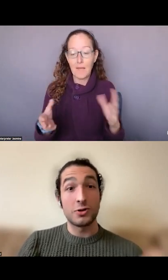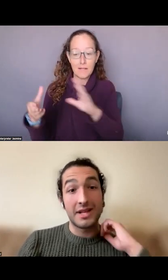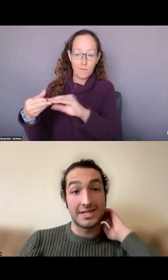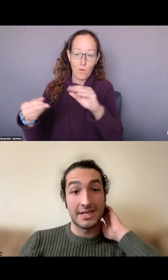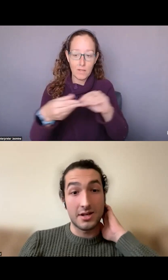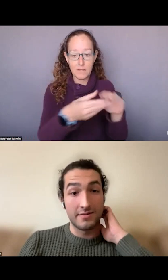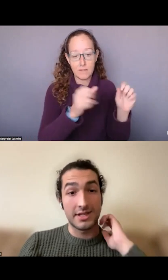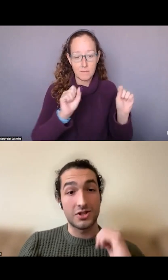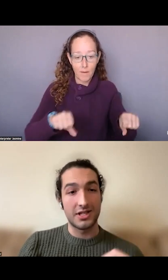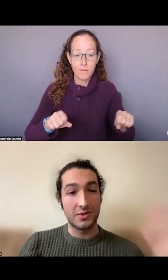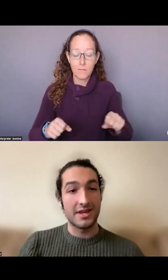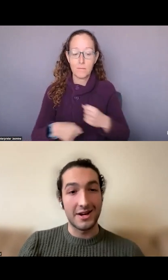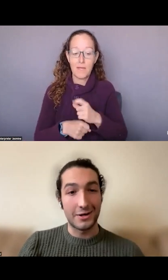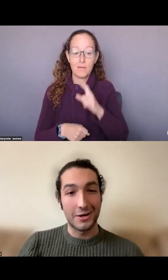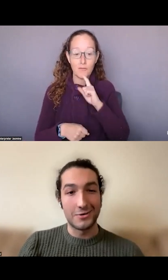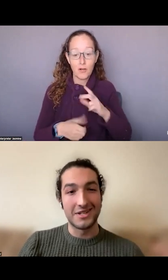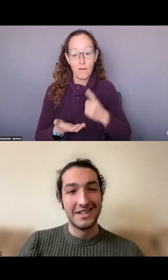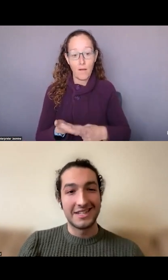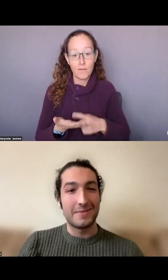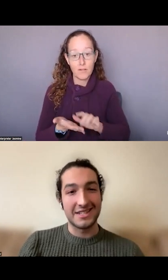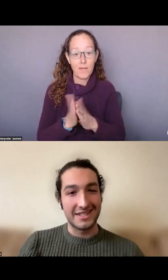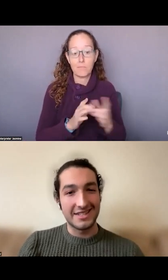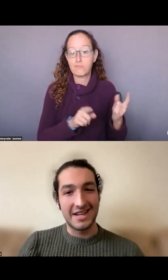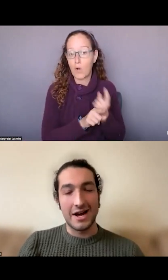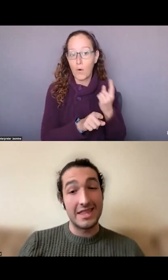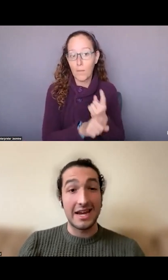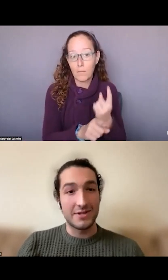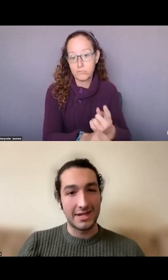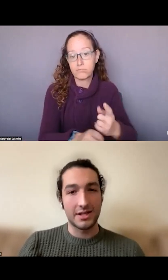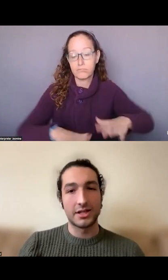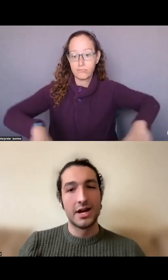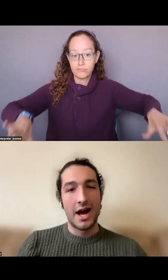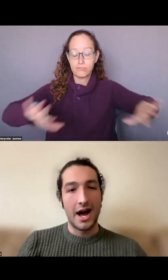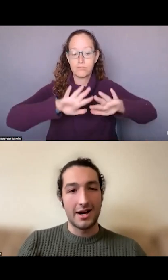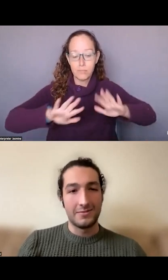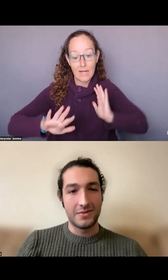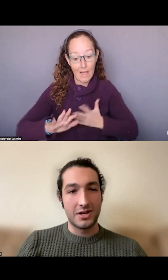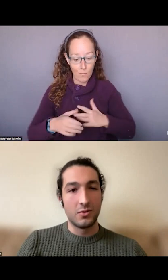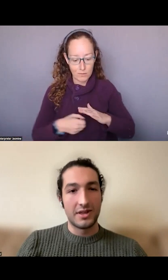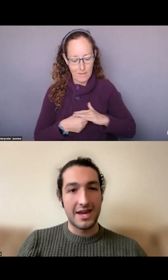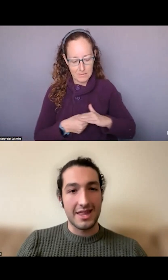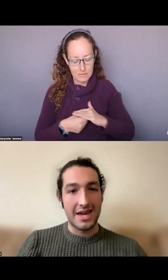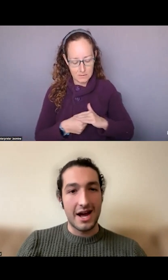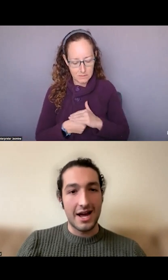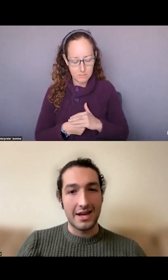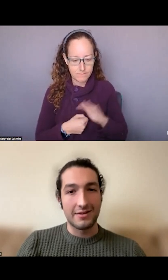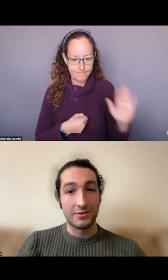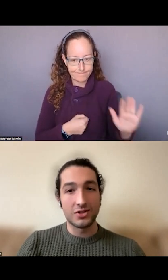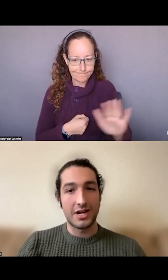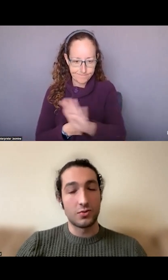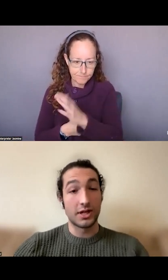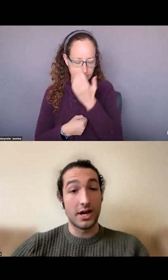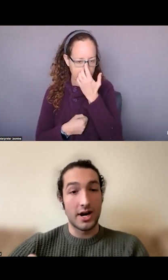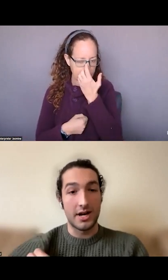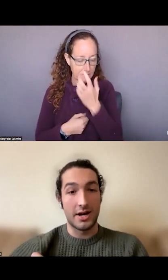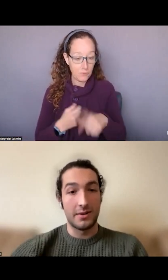are normalizing these conversations within our own spaces. And I think in particular, one thing that I have really